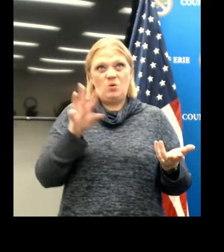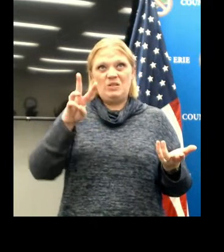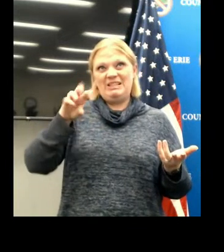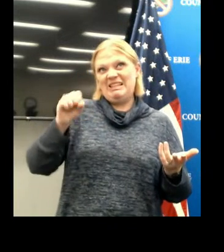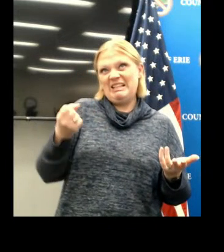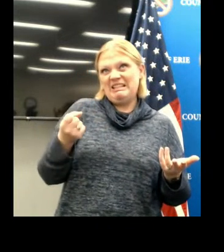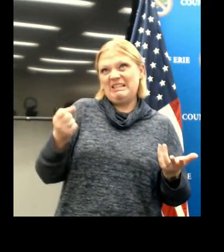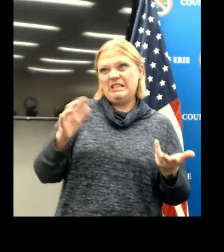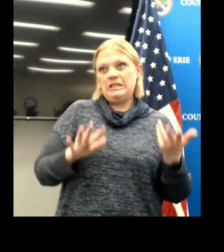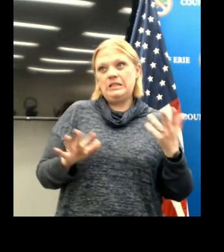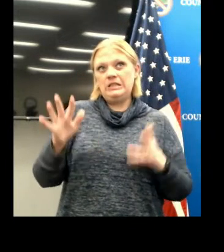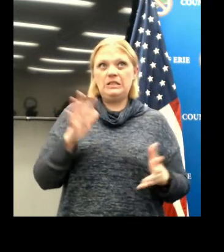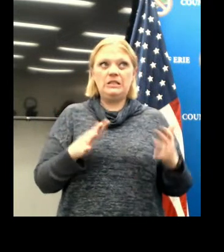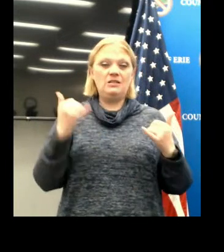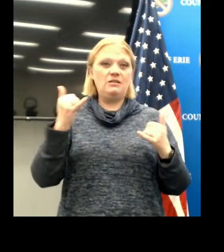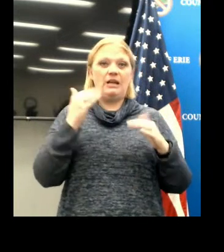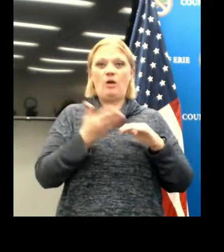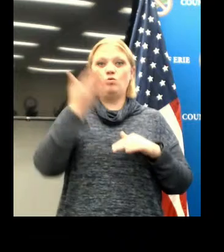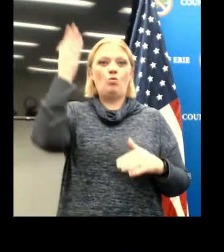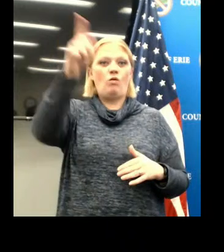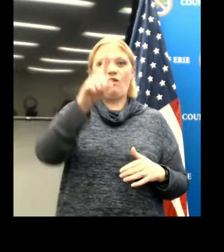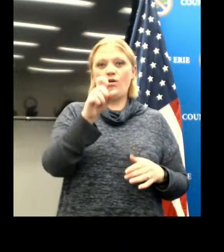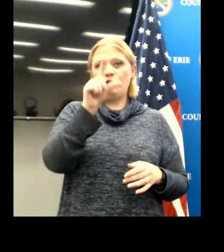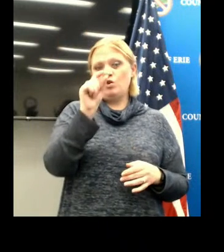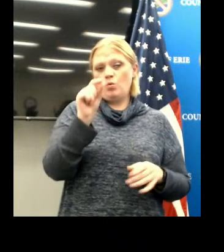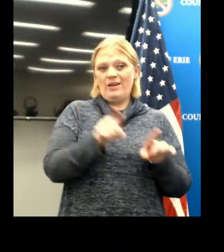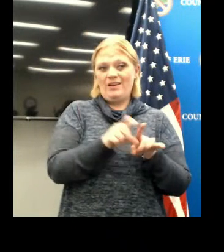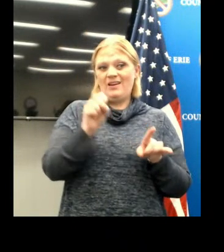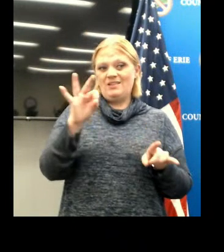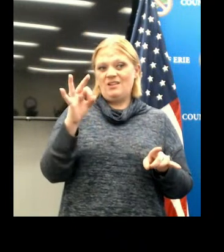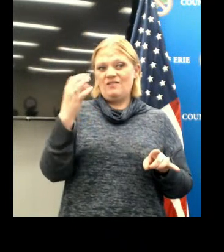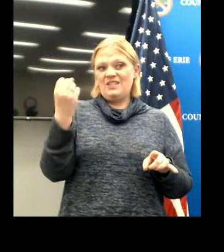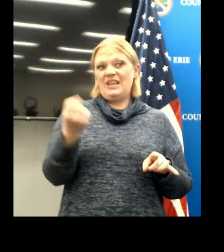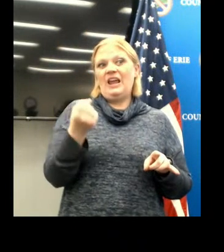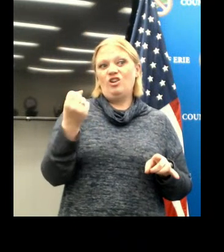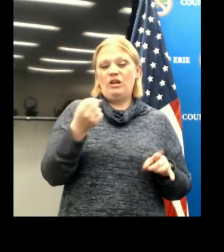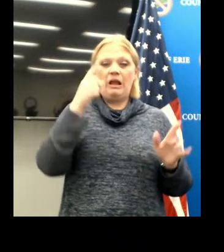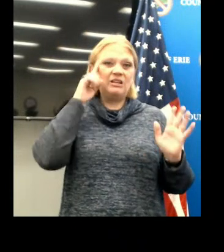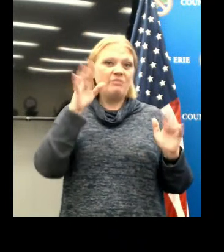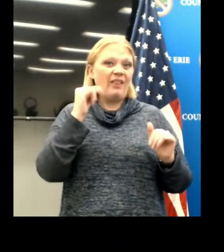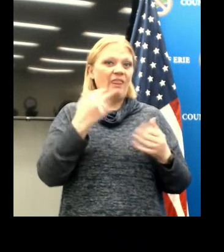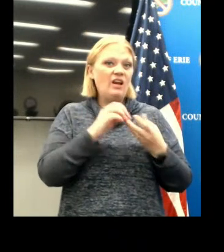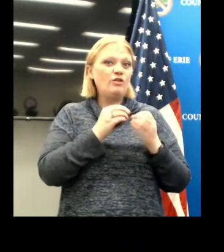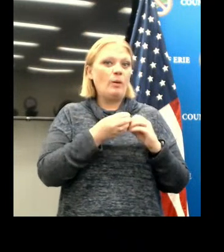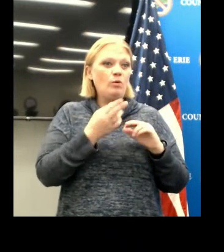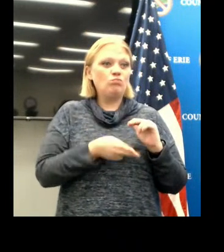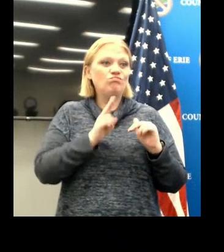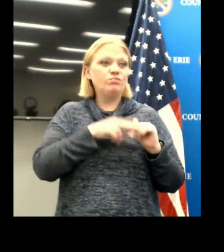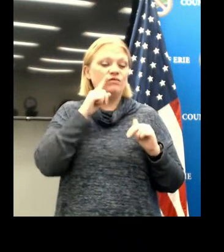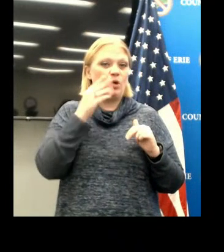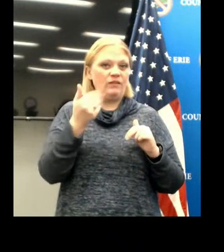and now it's over 120 as of the 14th, and I expect that number to be higher for the 15th.